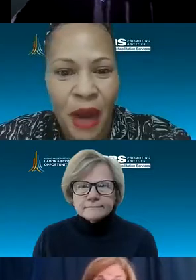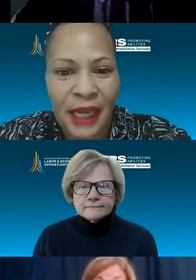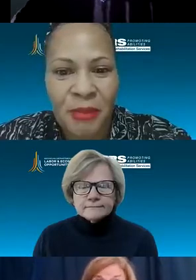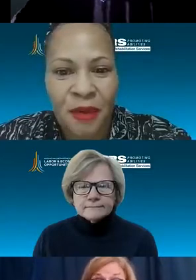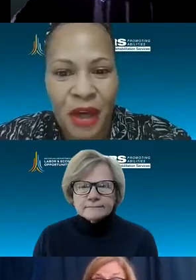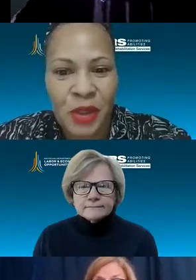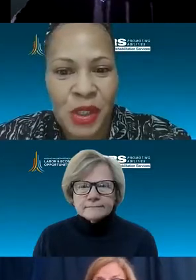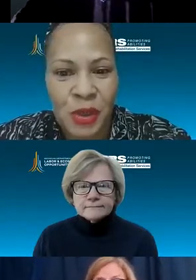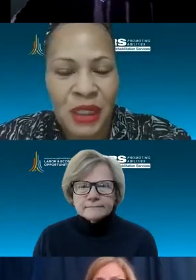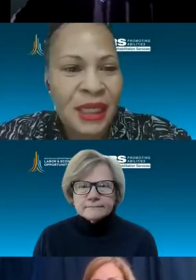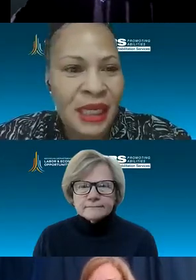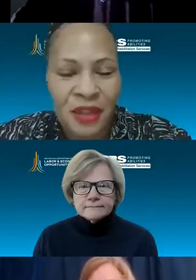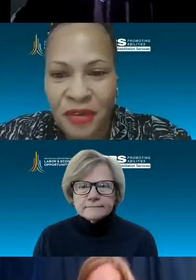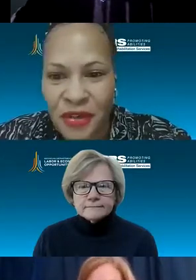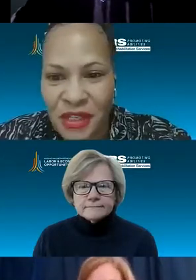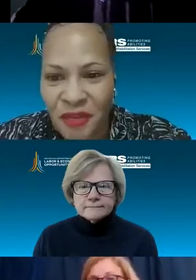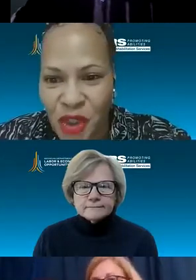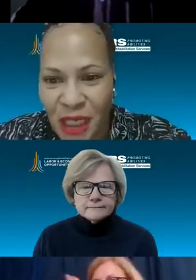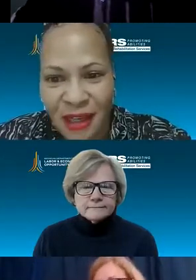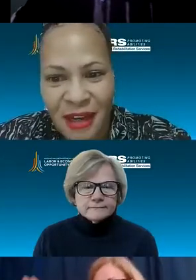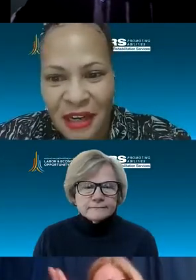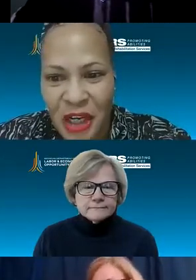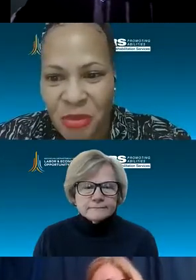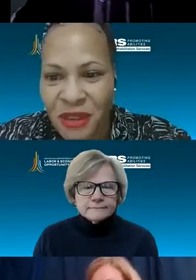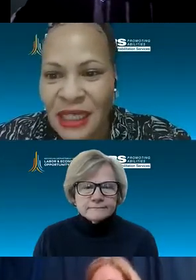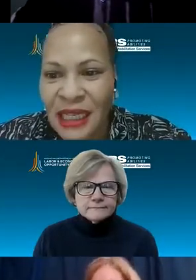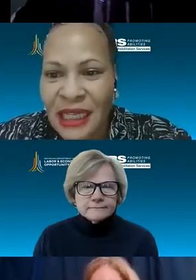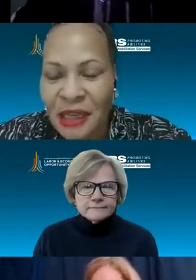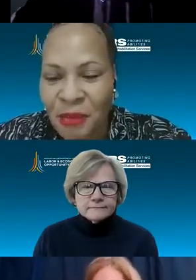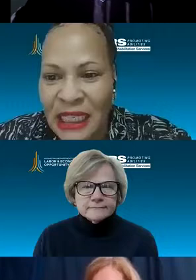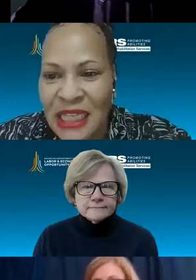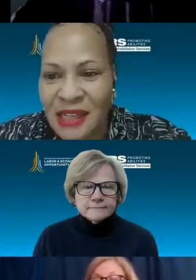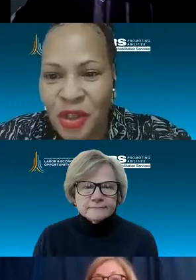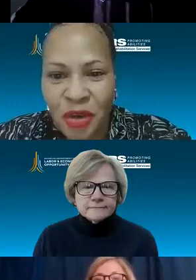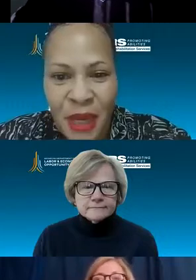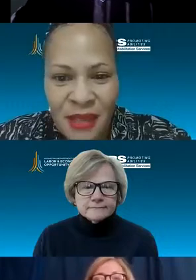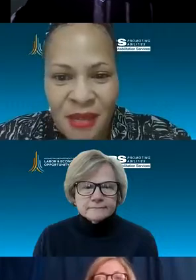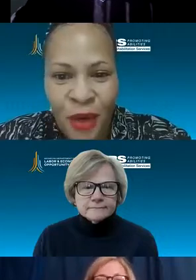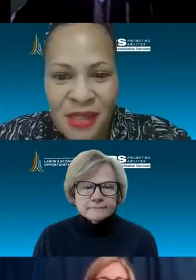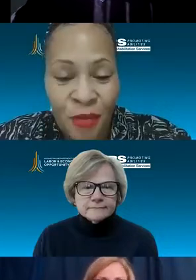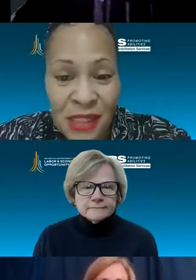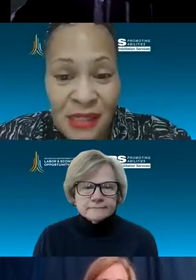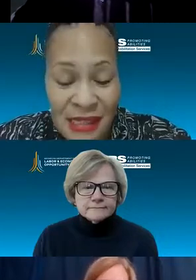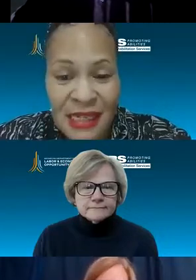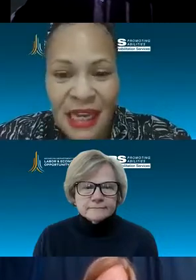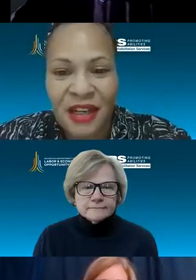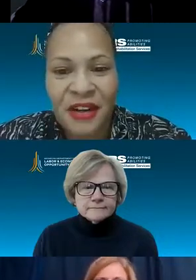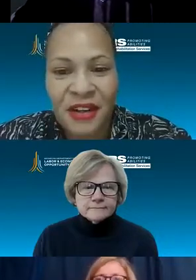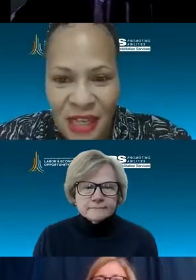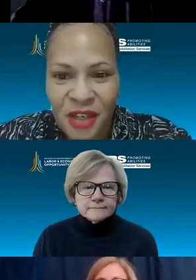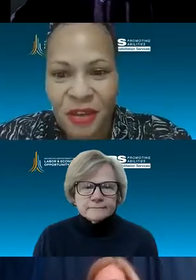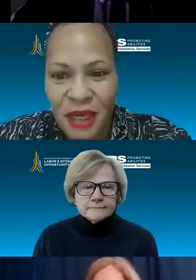from Rackham Graduate School at the University of Michigan in Ann Arbor. He completed his internal medicine residency